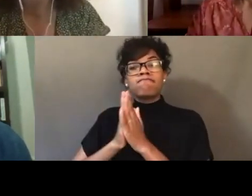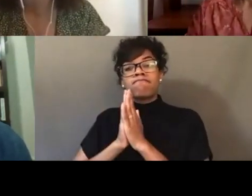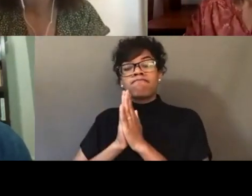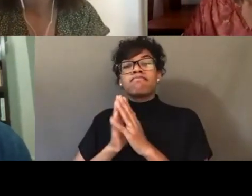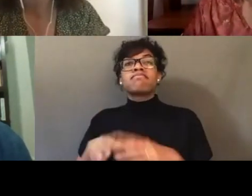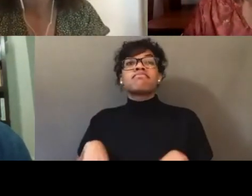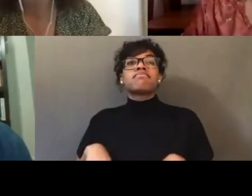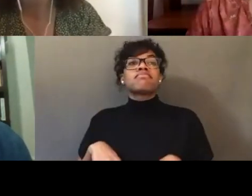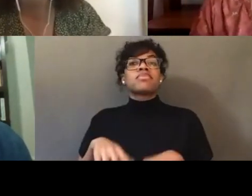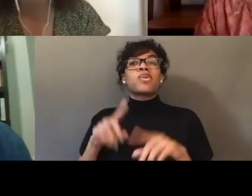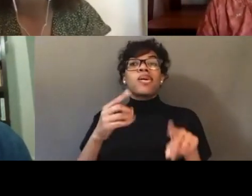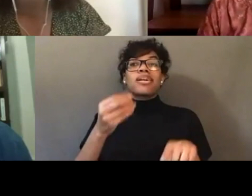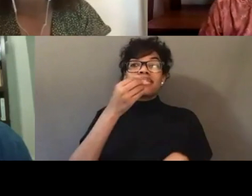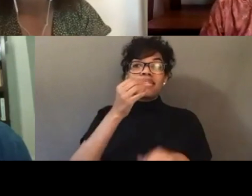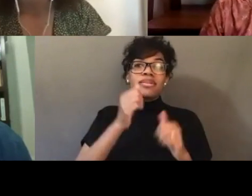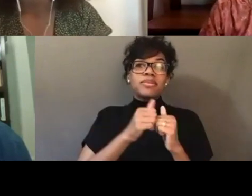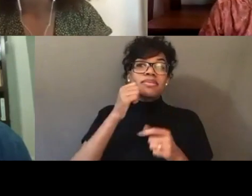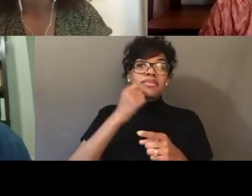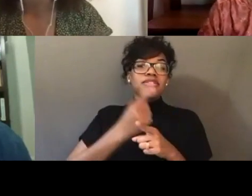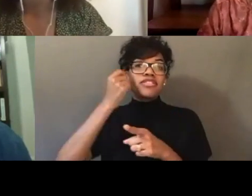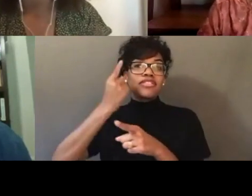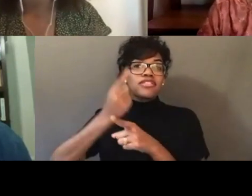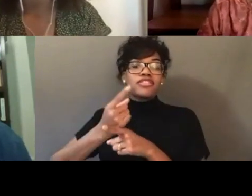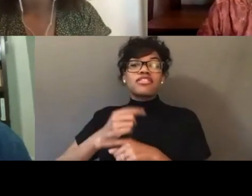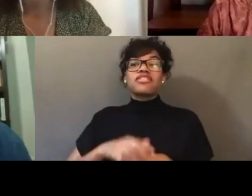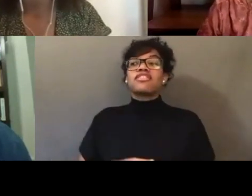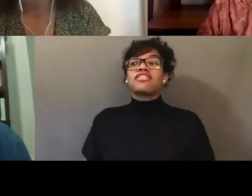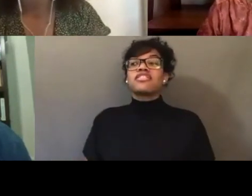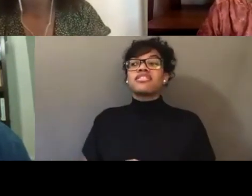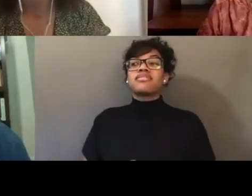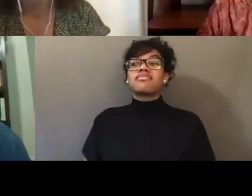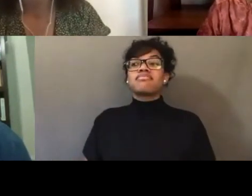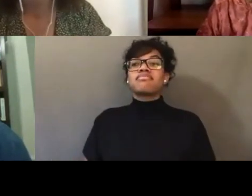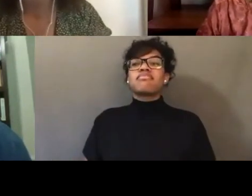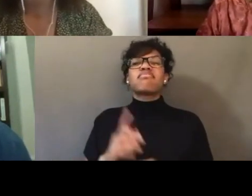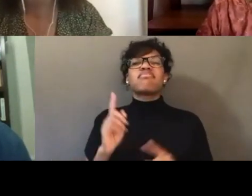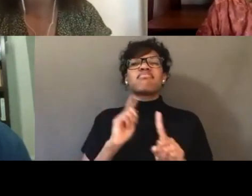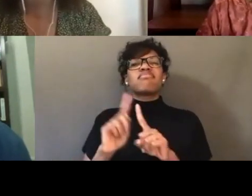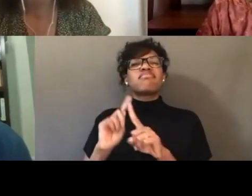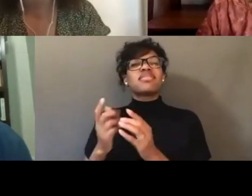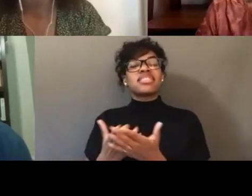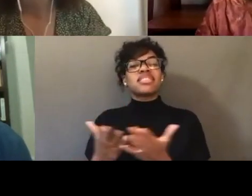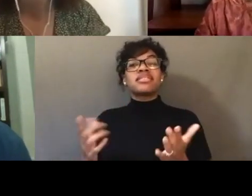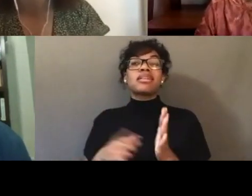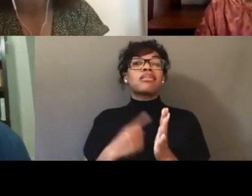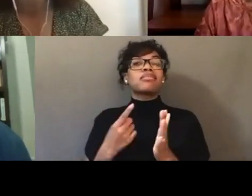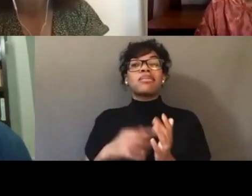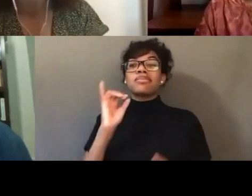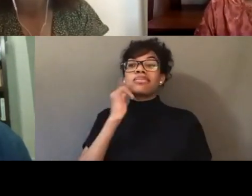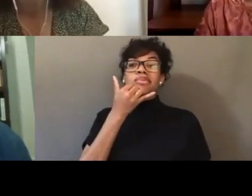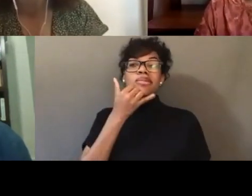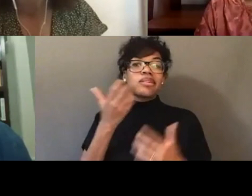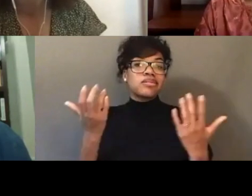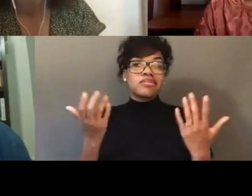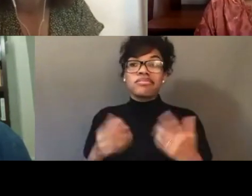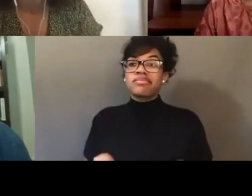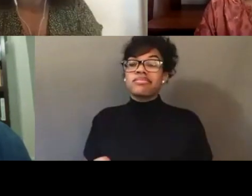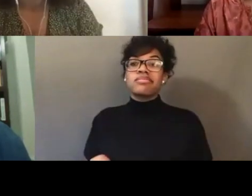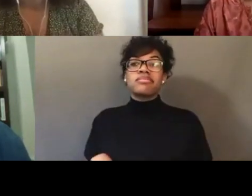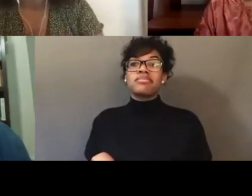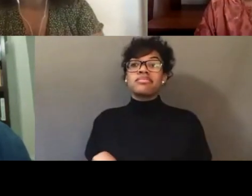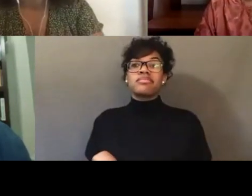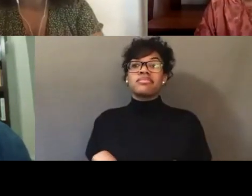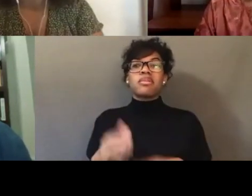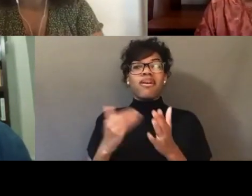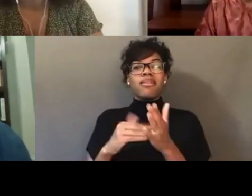siblings. You know, it's all of that. It's, and I get it wrong sometimes too, actually more than sometimes I get it